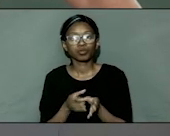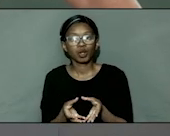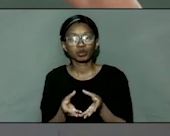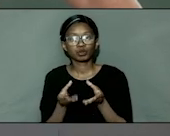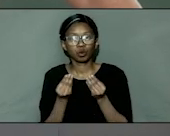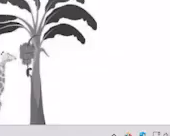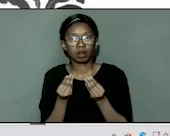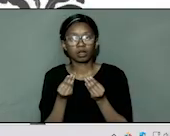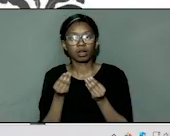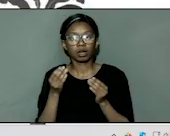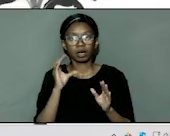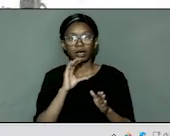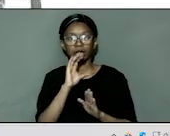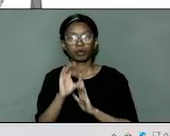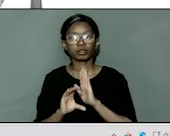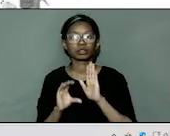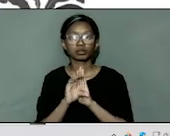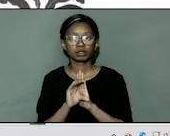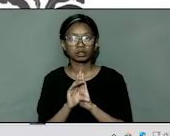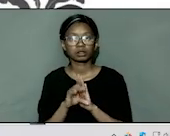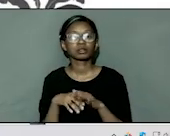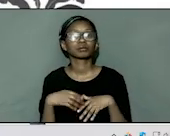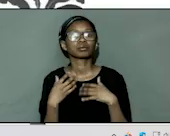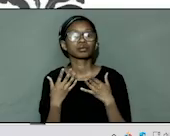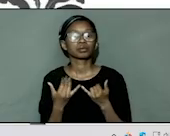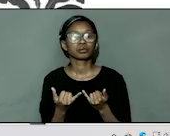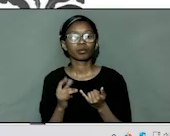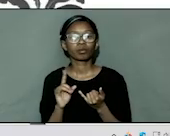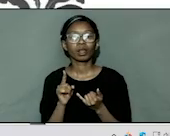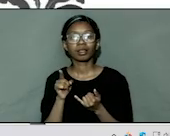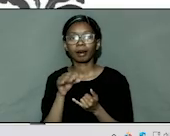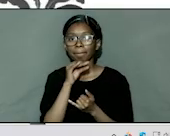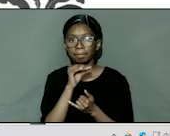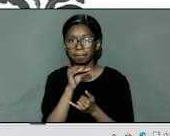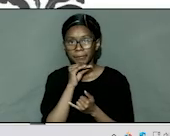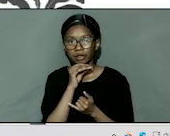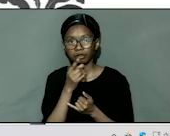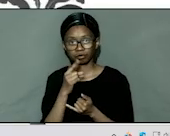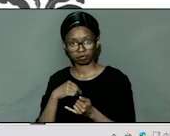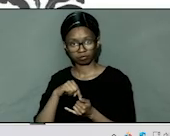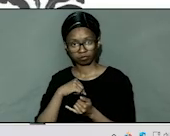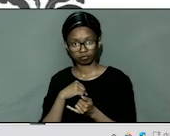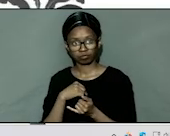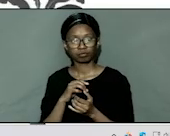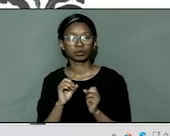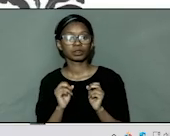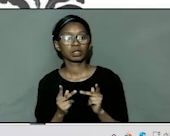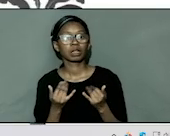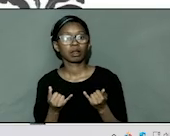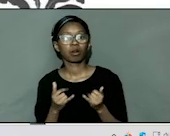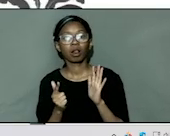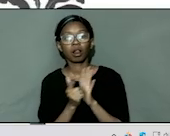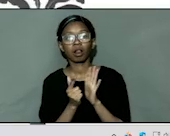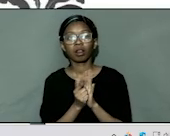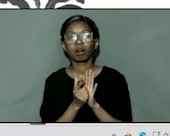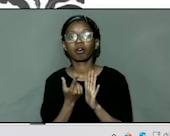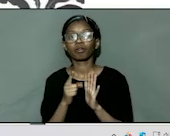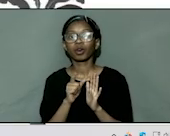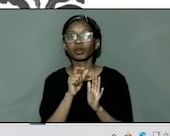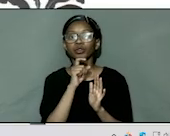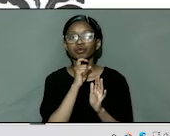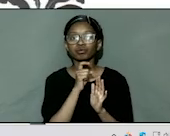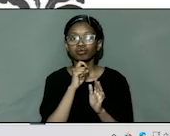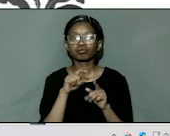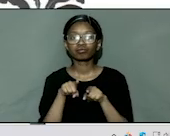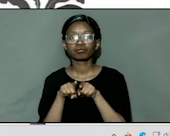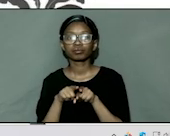characteristics. Now, what does this mean to us? So the theory of law and disuse,